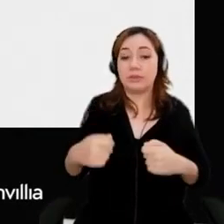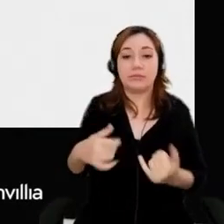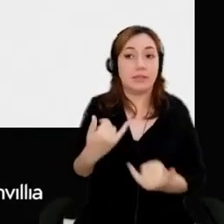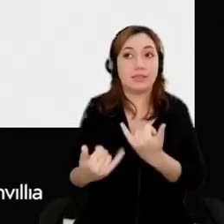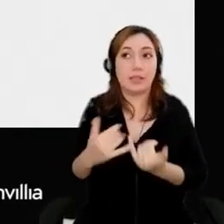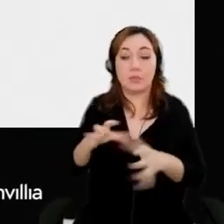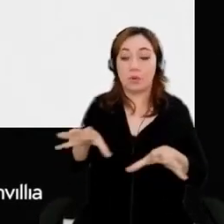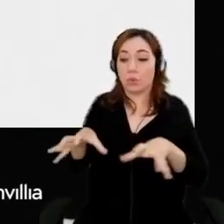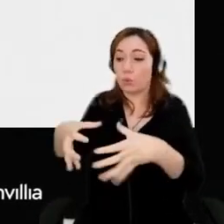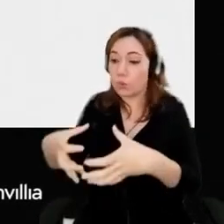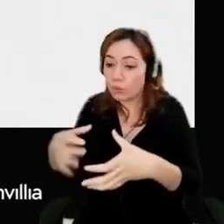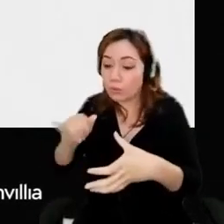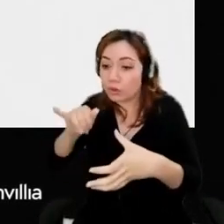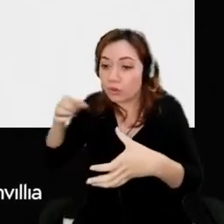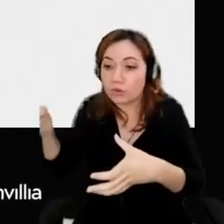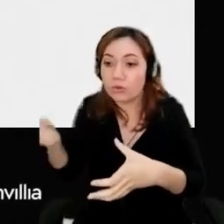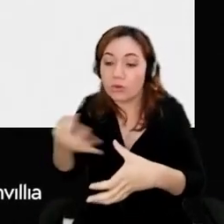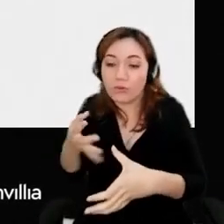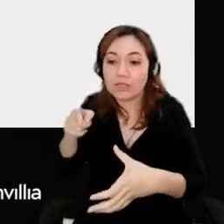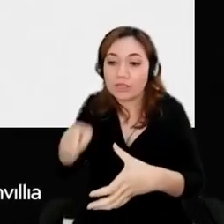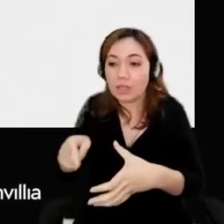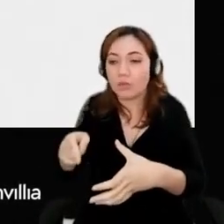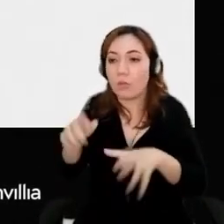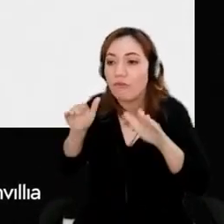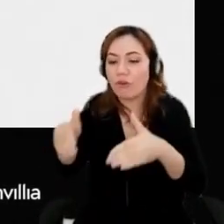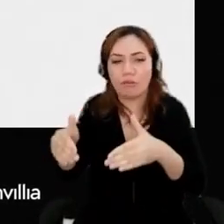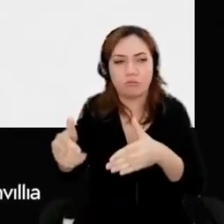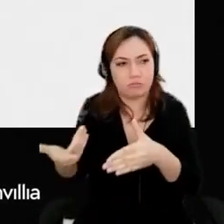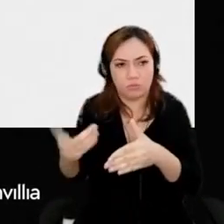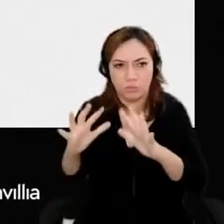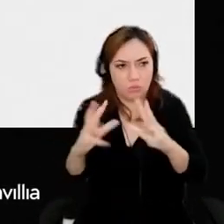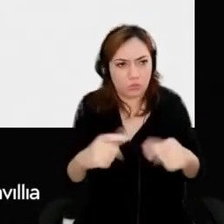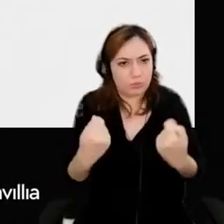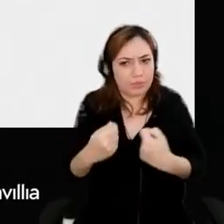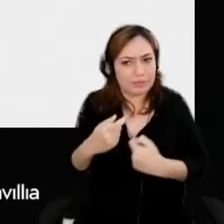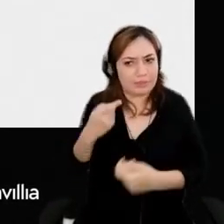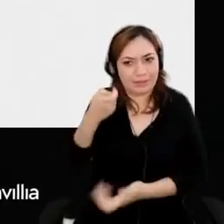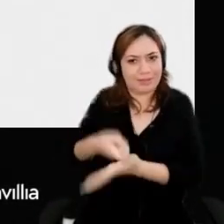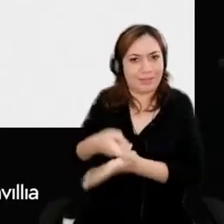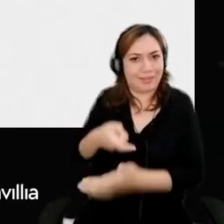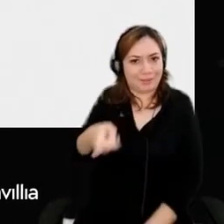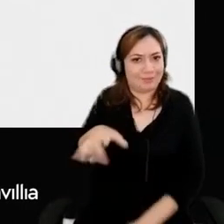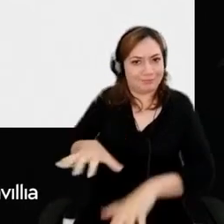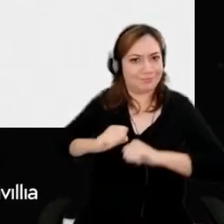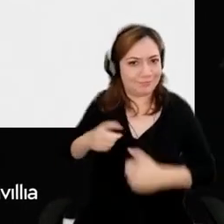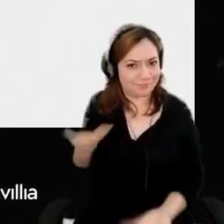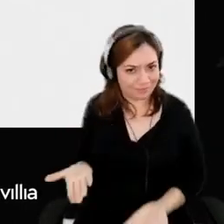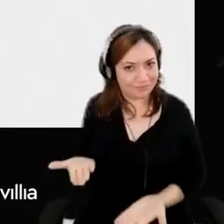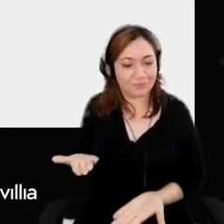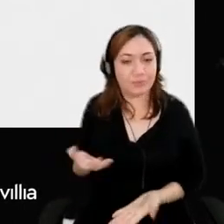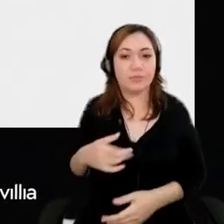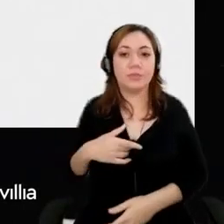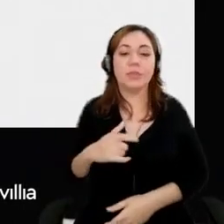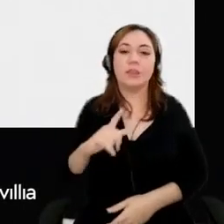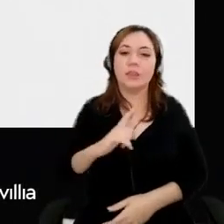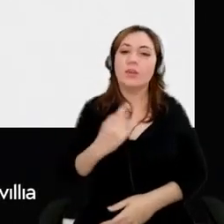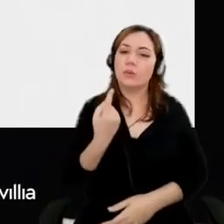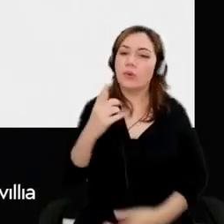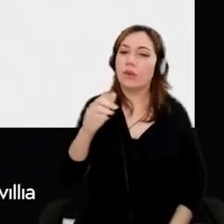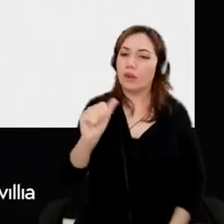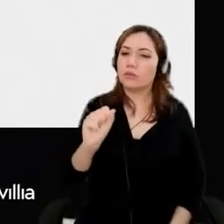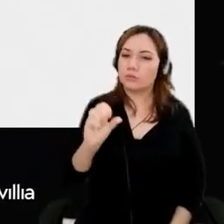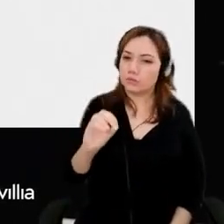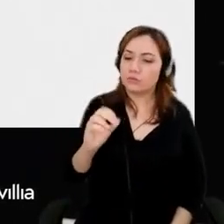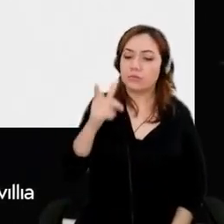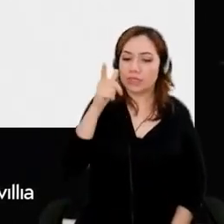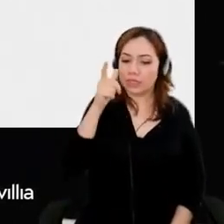everyone should be looking for, right? And going back to the cases, one very interesting case that I know of, and some people here are going to